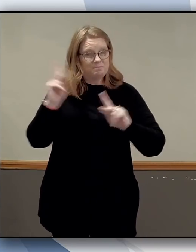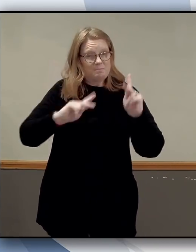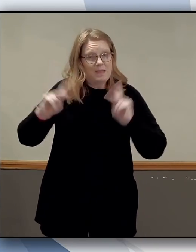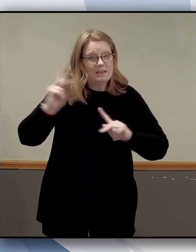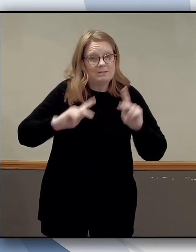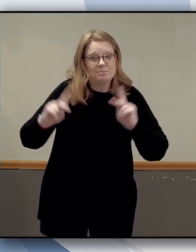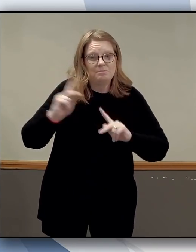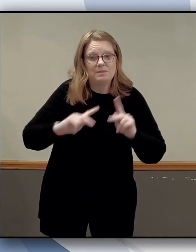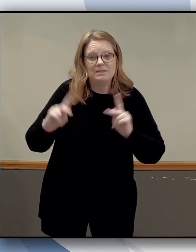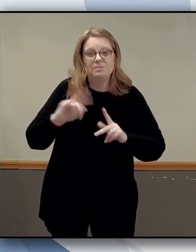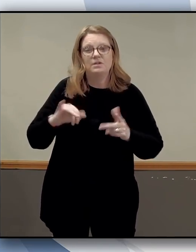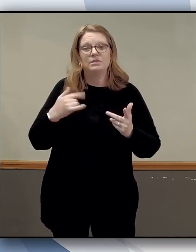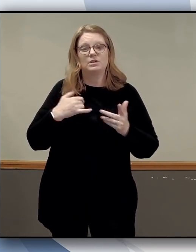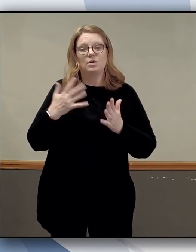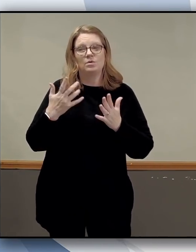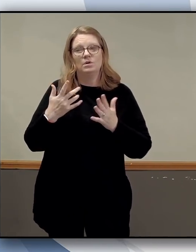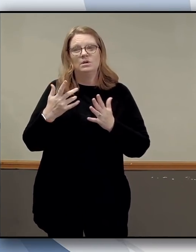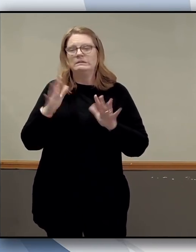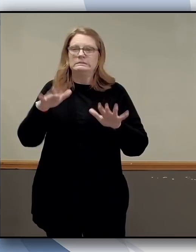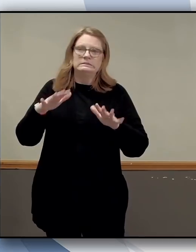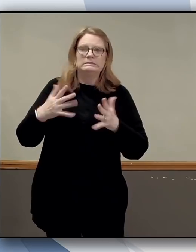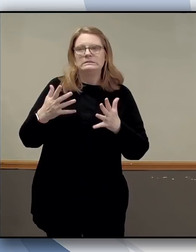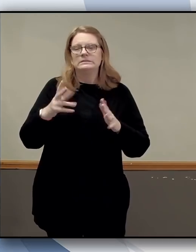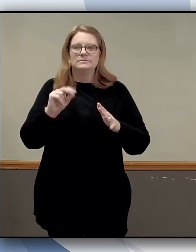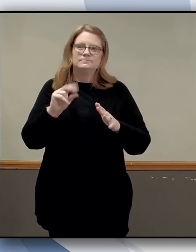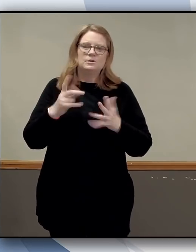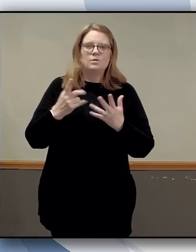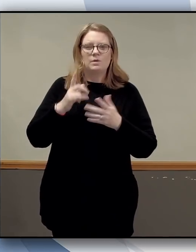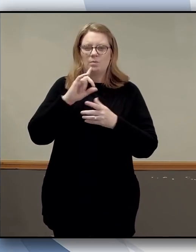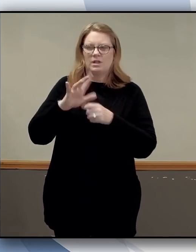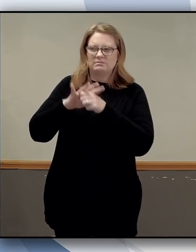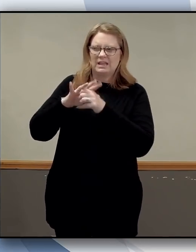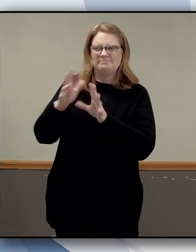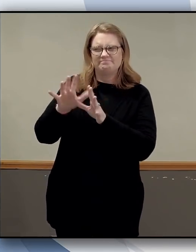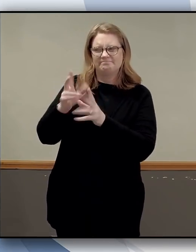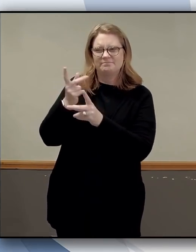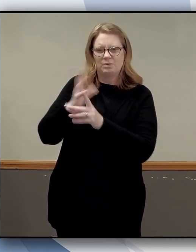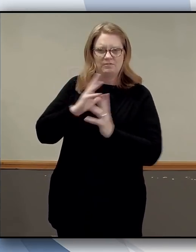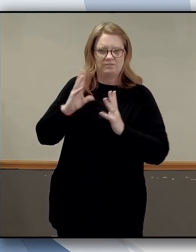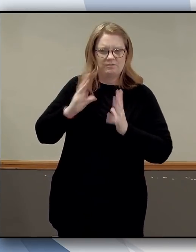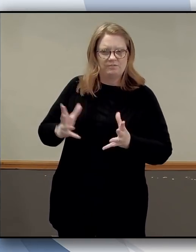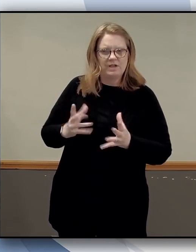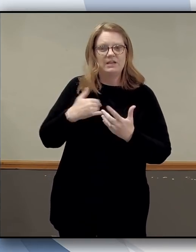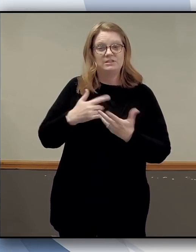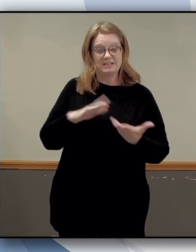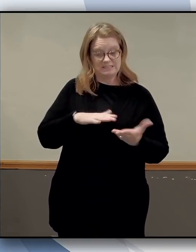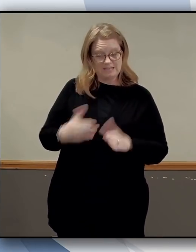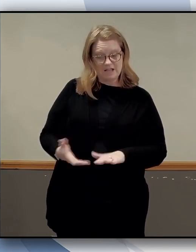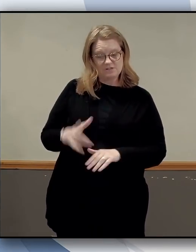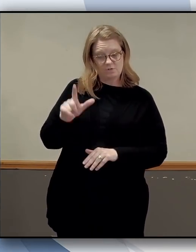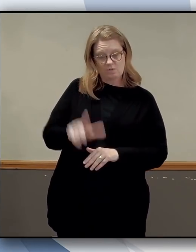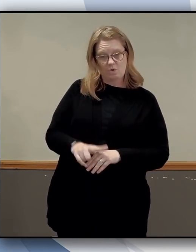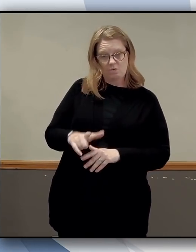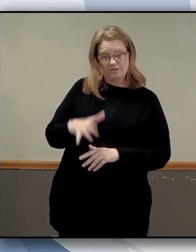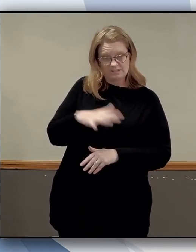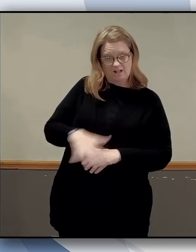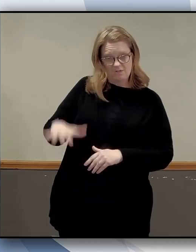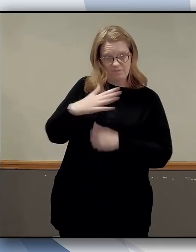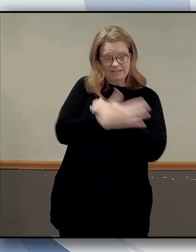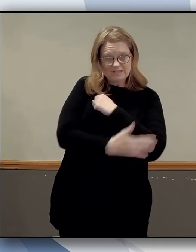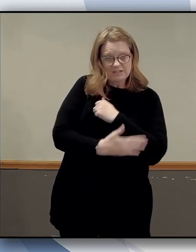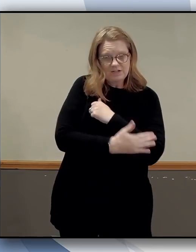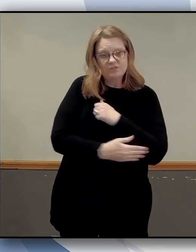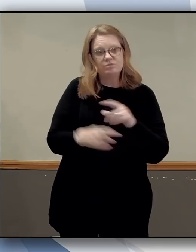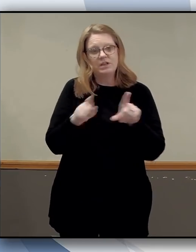were needed in other places, but we kept our healthcare capacity available and our deaths among the lowest in the country. School districts